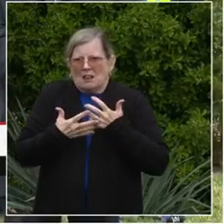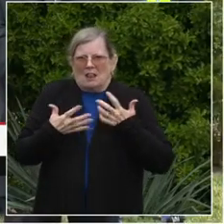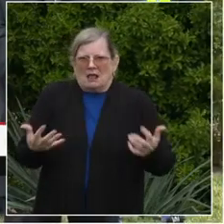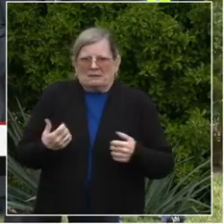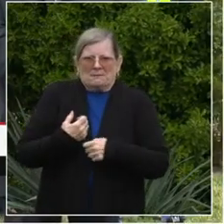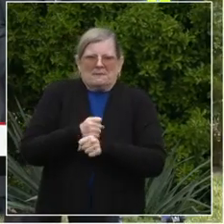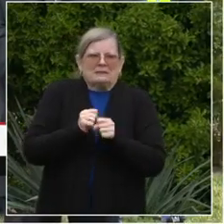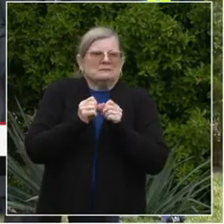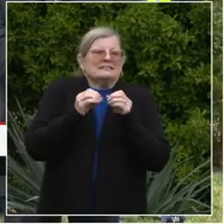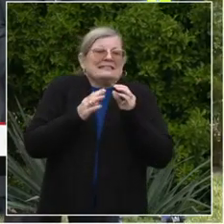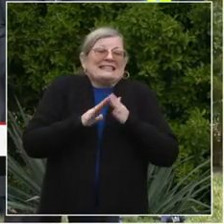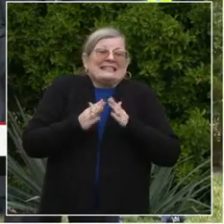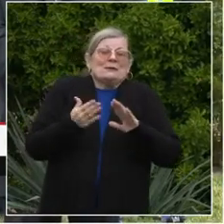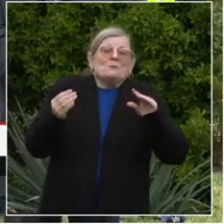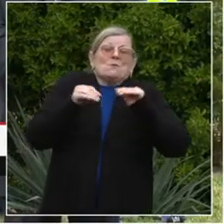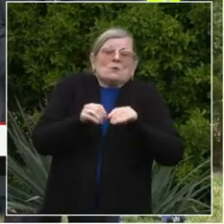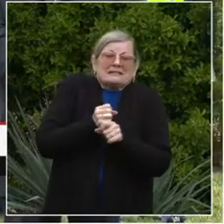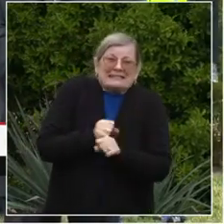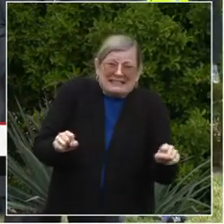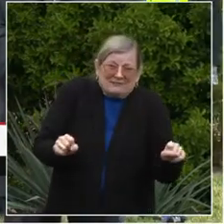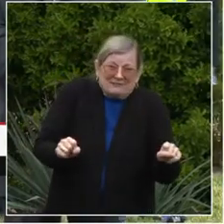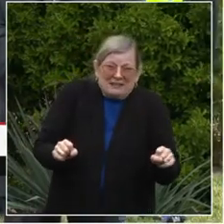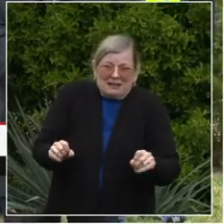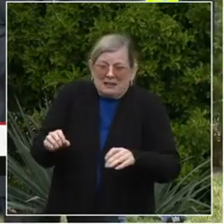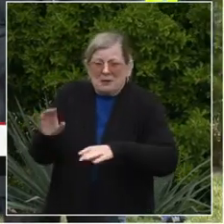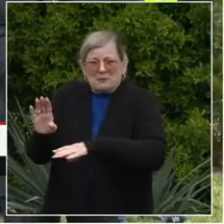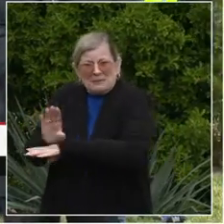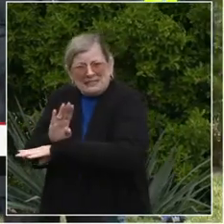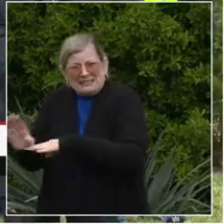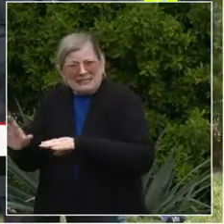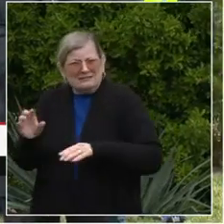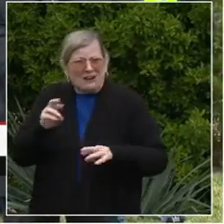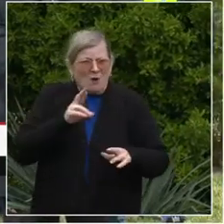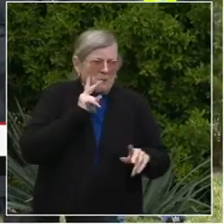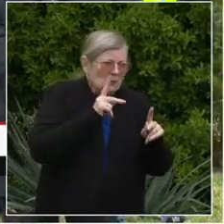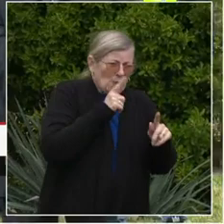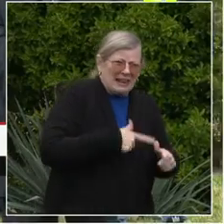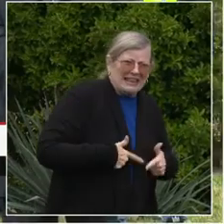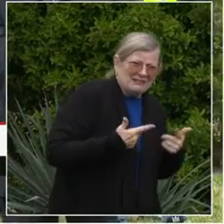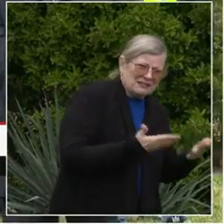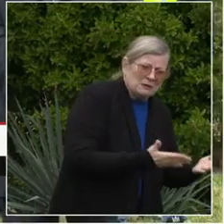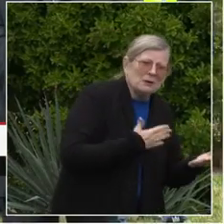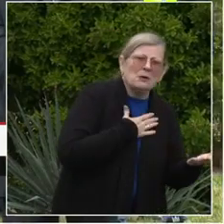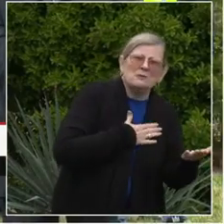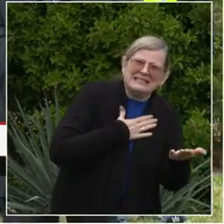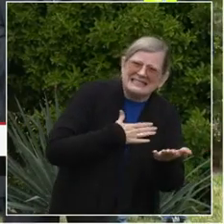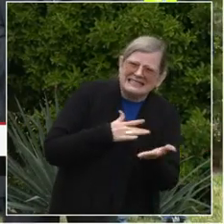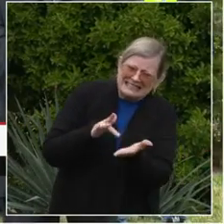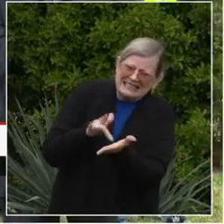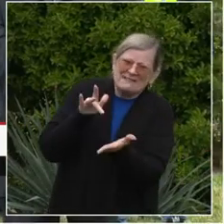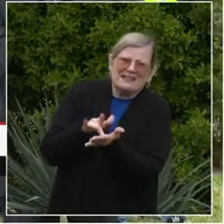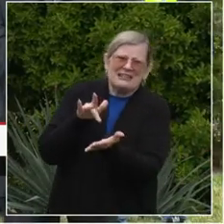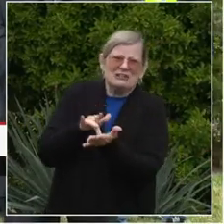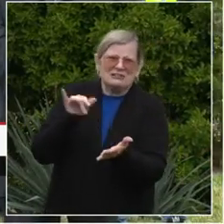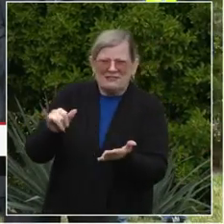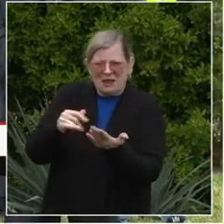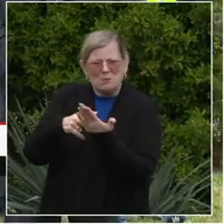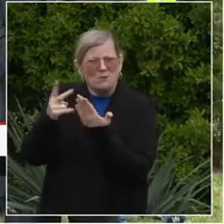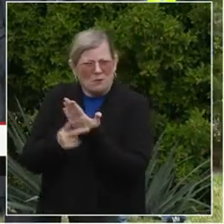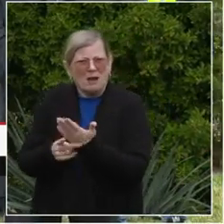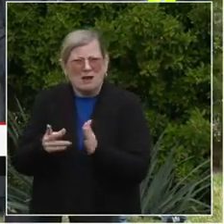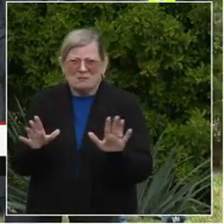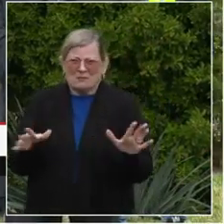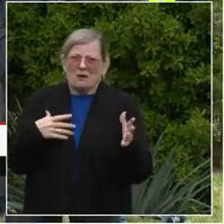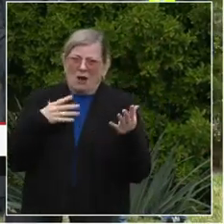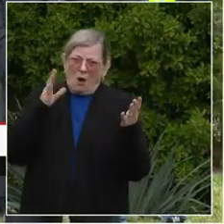you're a business or whether you're a resident, please, the program is there for us to take advantage of. I hope that all of you will,